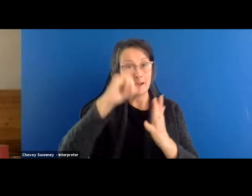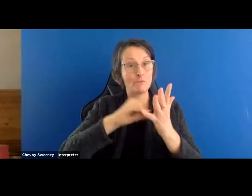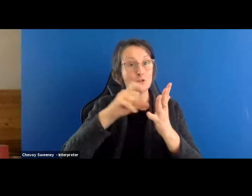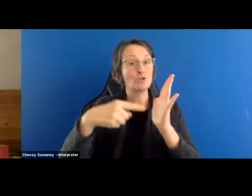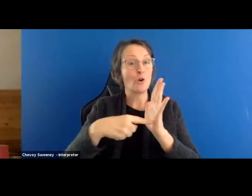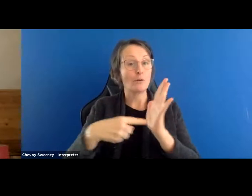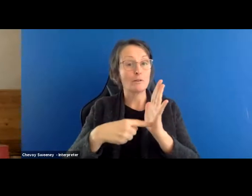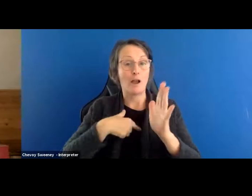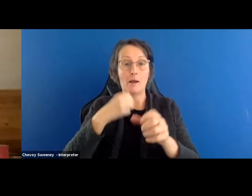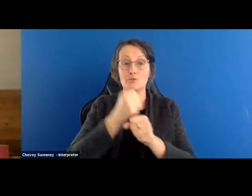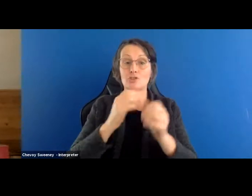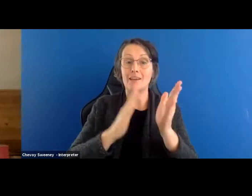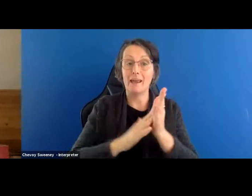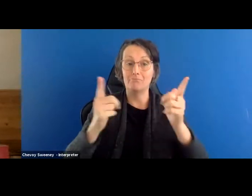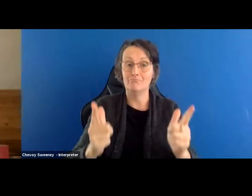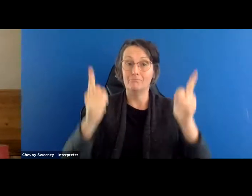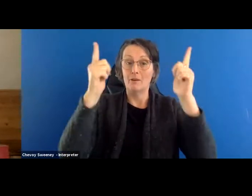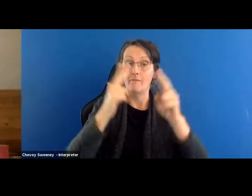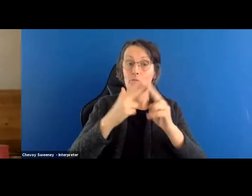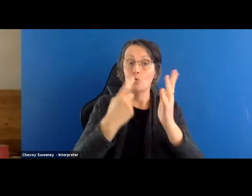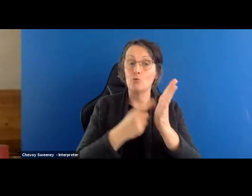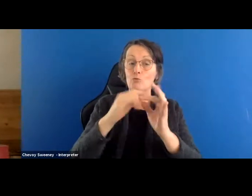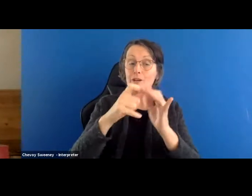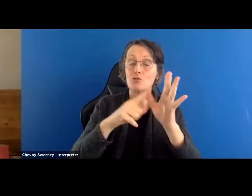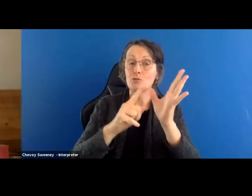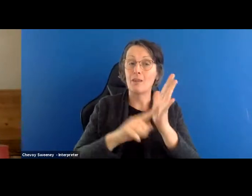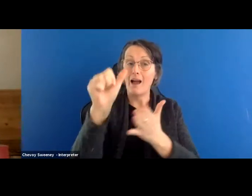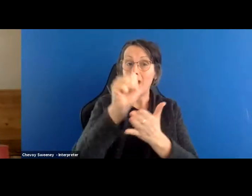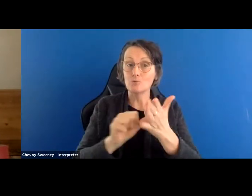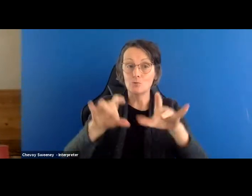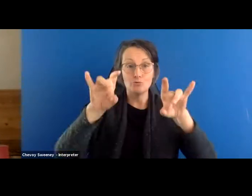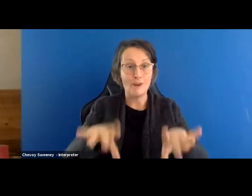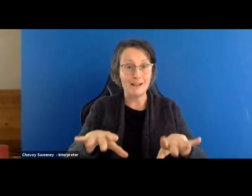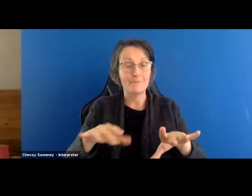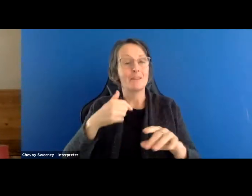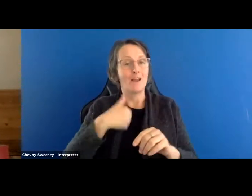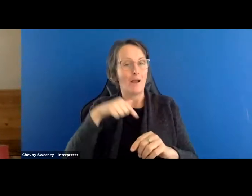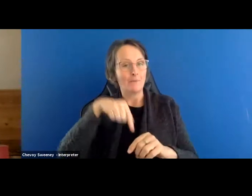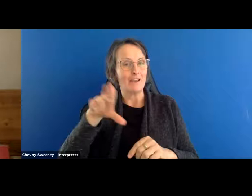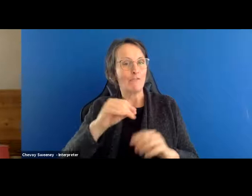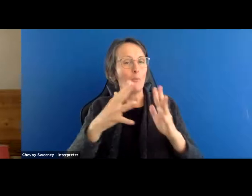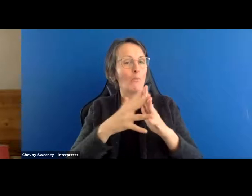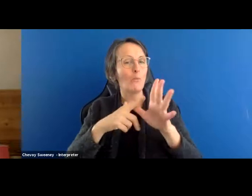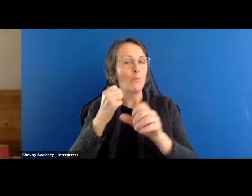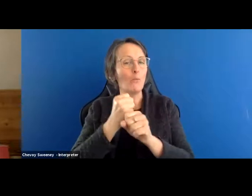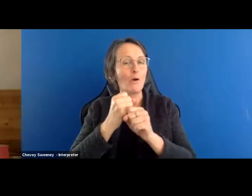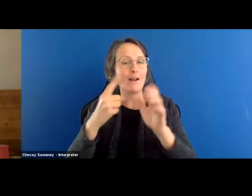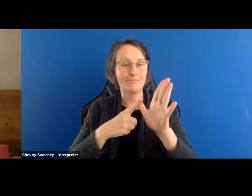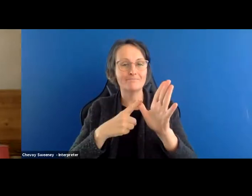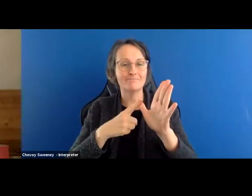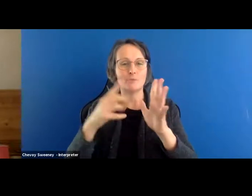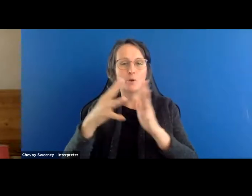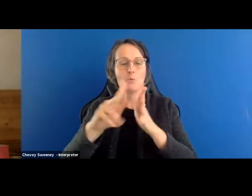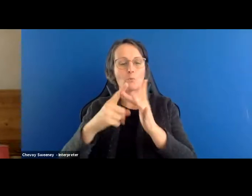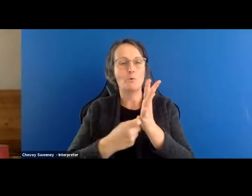at Regional Arts Australia. And I'm joining you today from Wagga Wagga on the lands of the mighty Wiradjuri Nation. Regional Arts